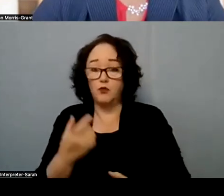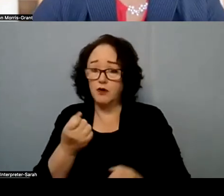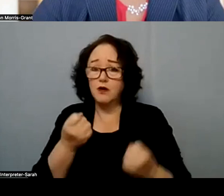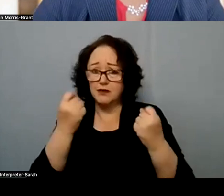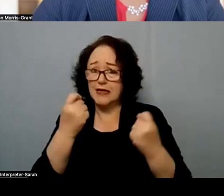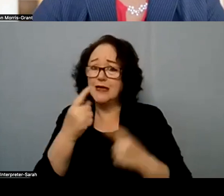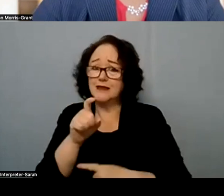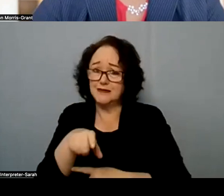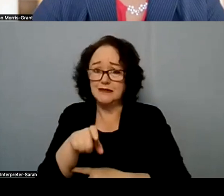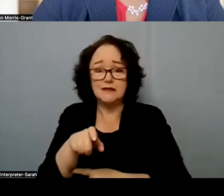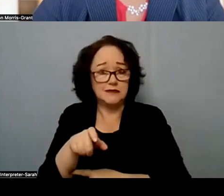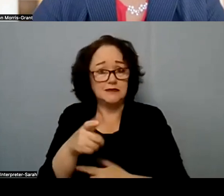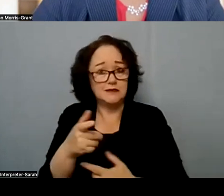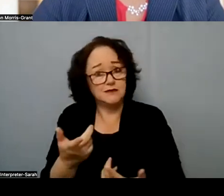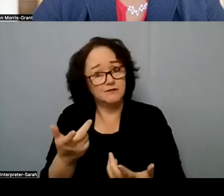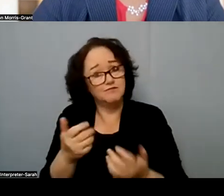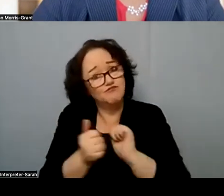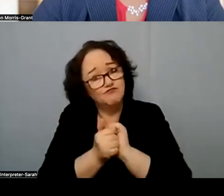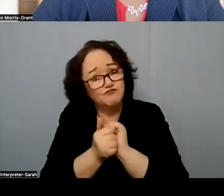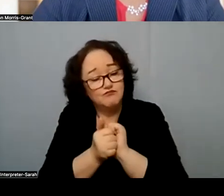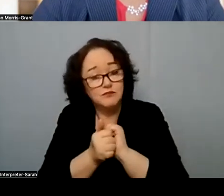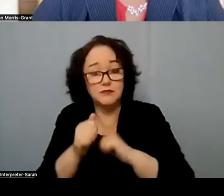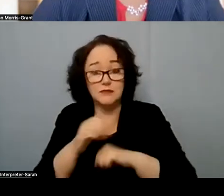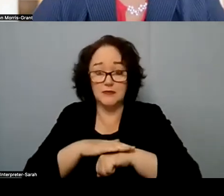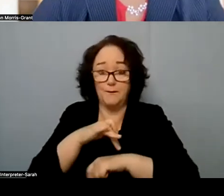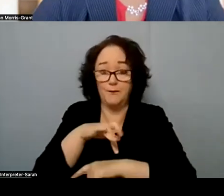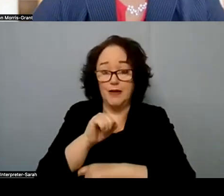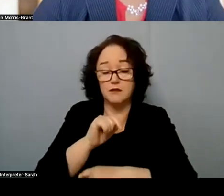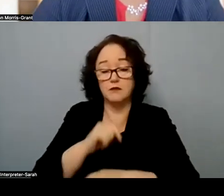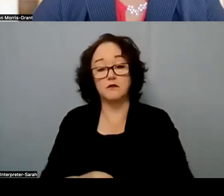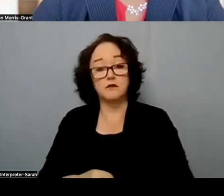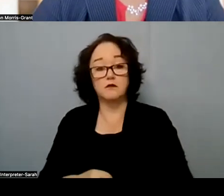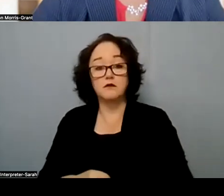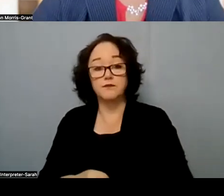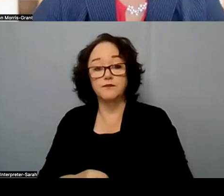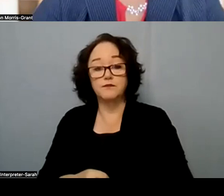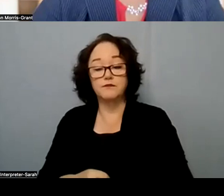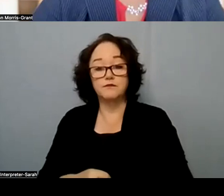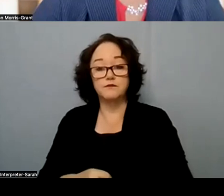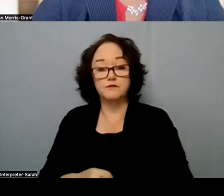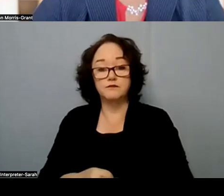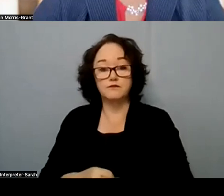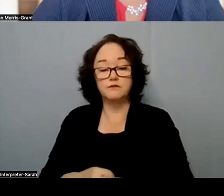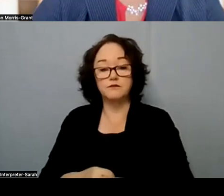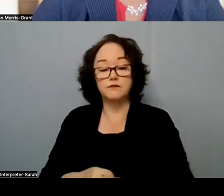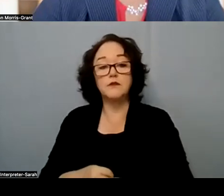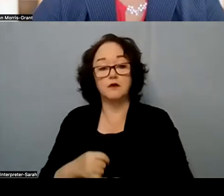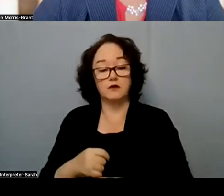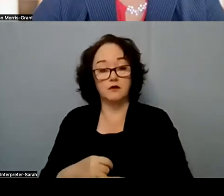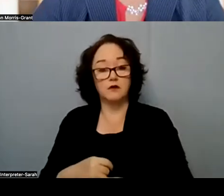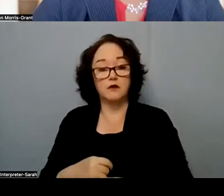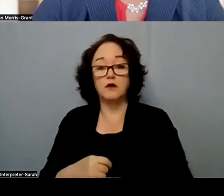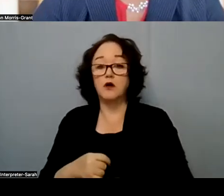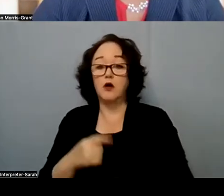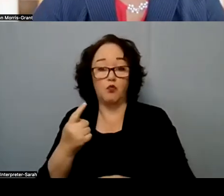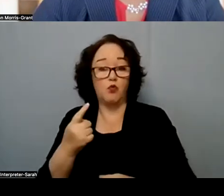would just say that one of our member shelters just recently said they've just given up on the whole pet thing anyway. If you've got a pet, bring it in.